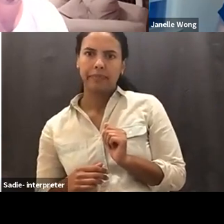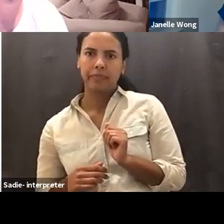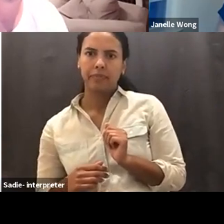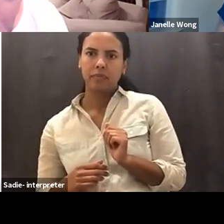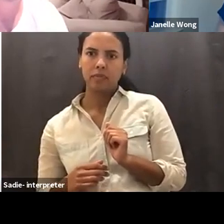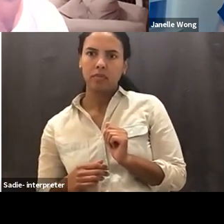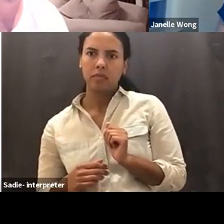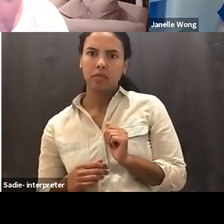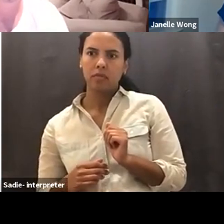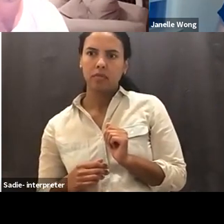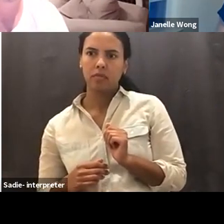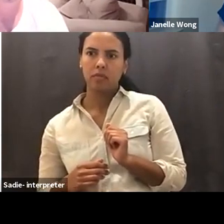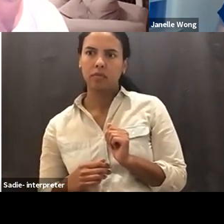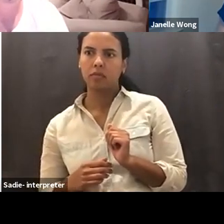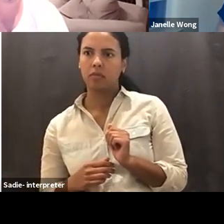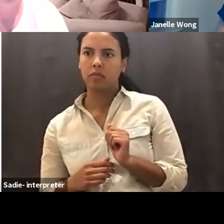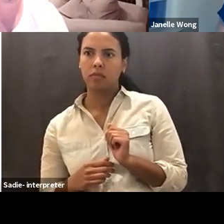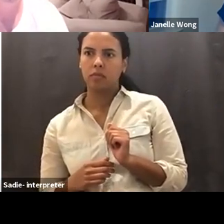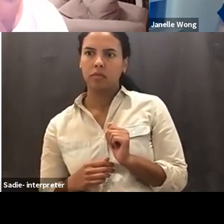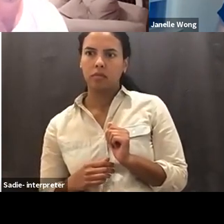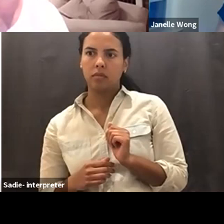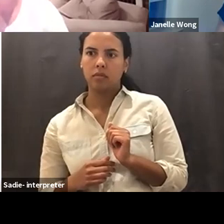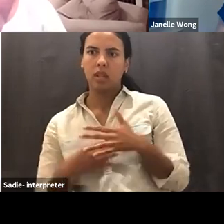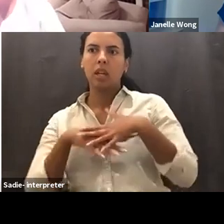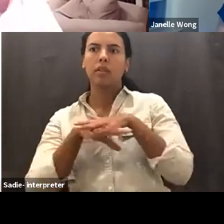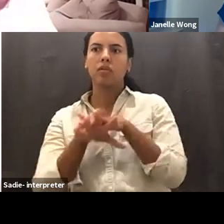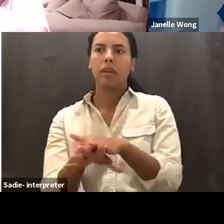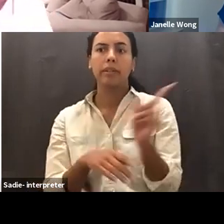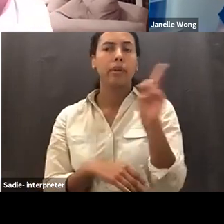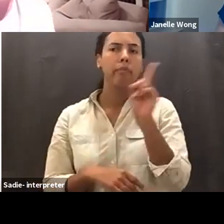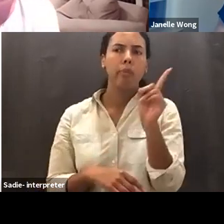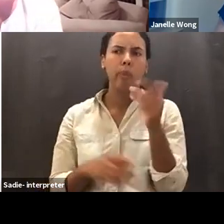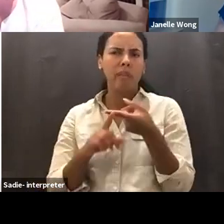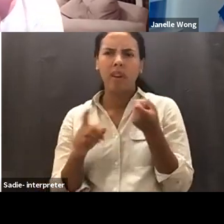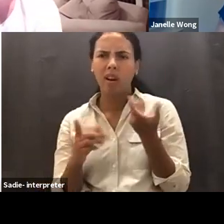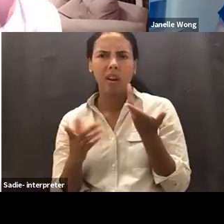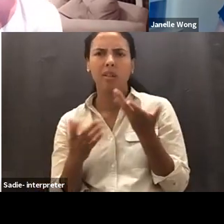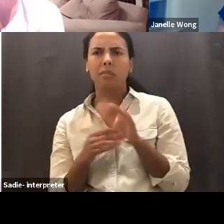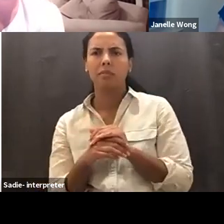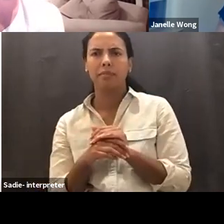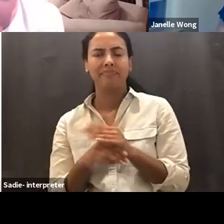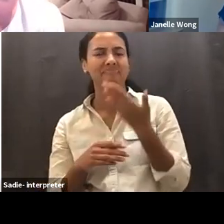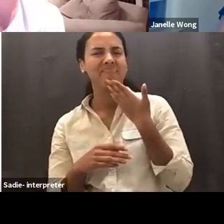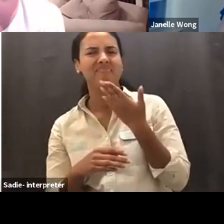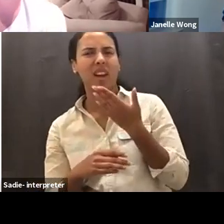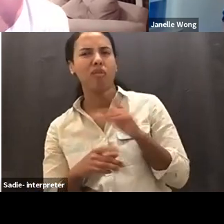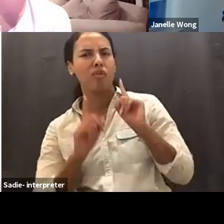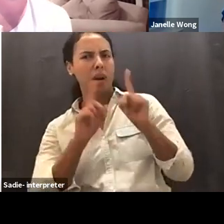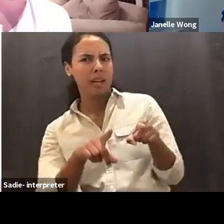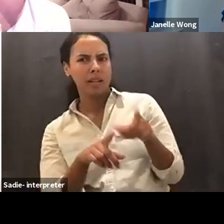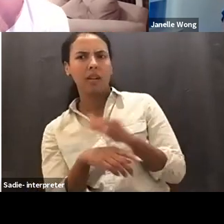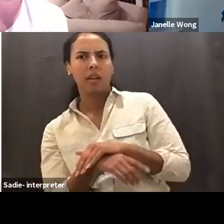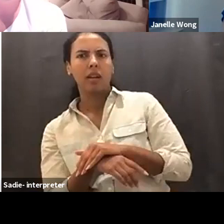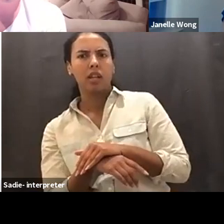share. But that I think would be the short answer. Great, thanks. That's a really, really helpful way to think about it, about in that kind of open-ended